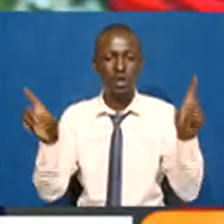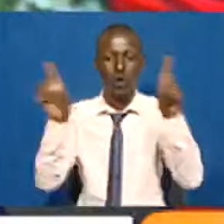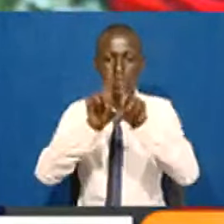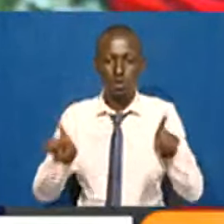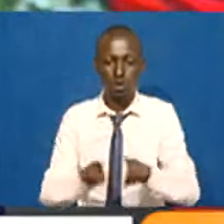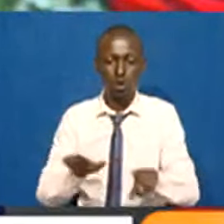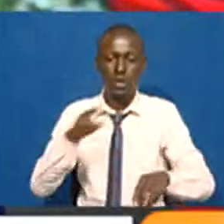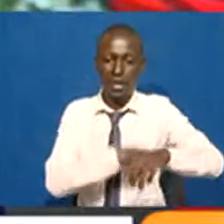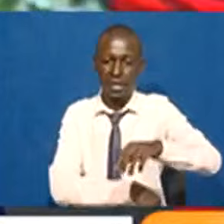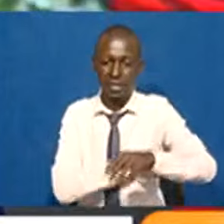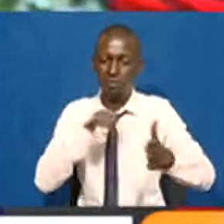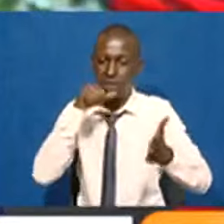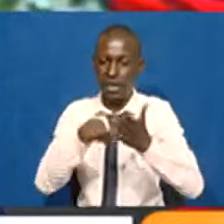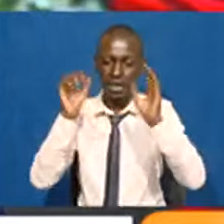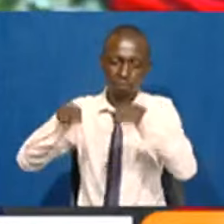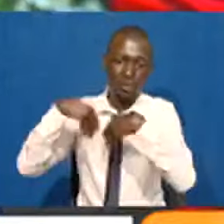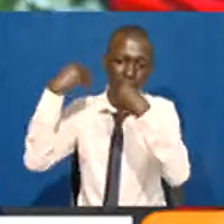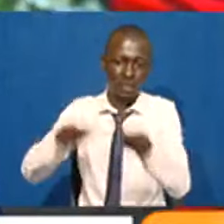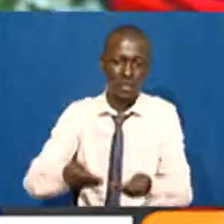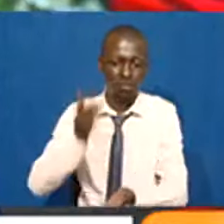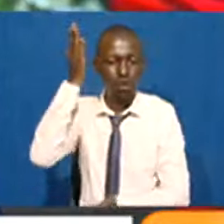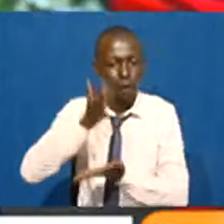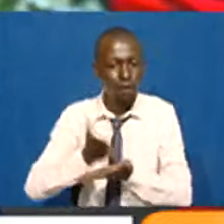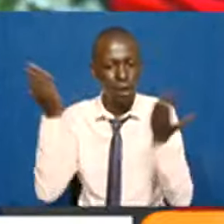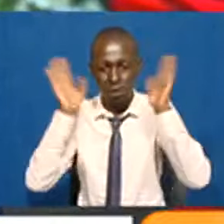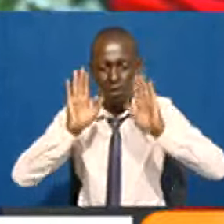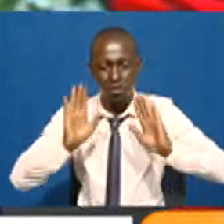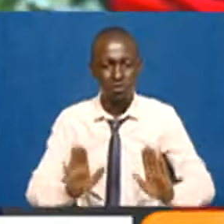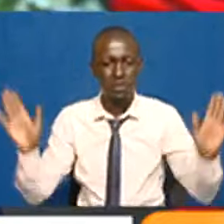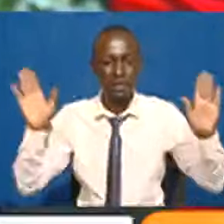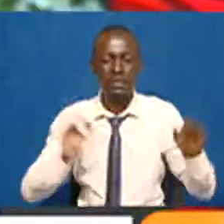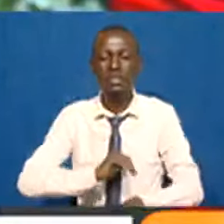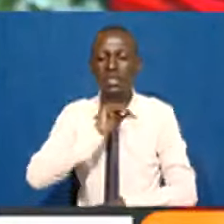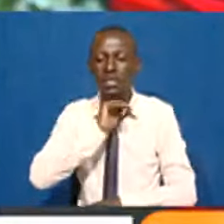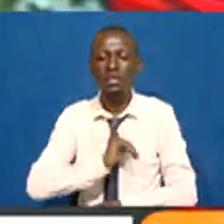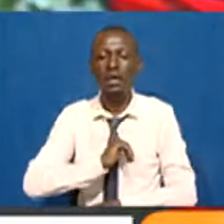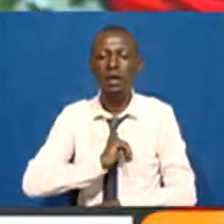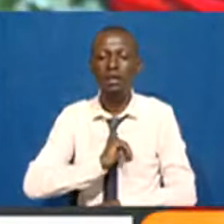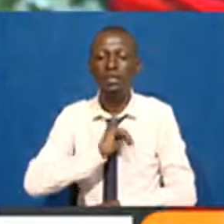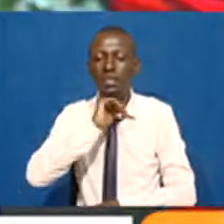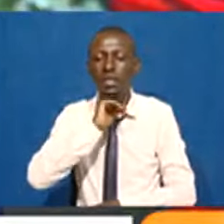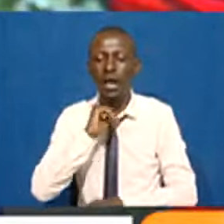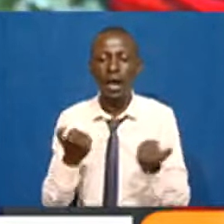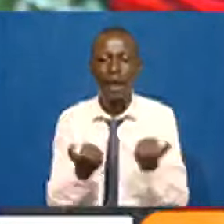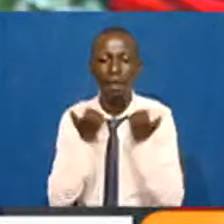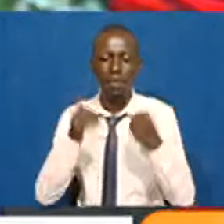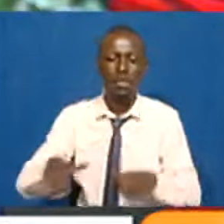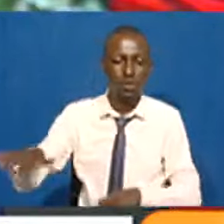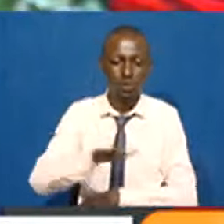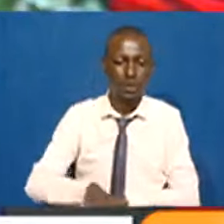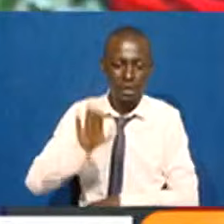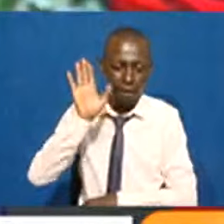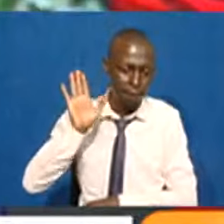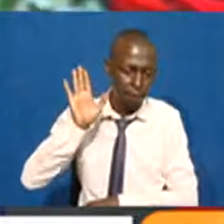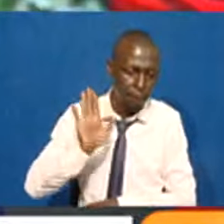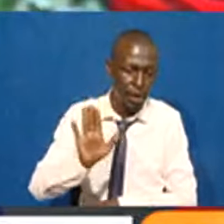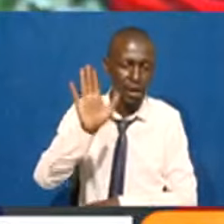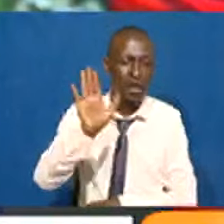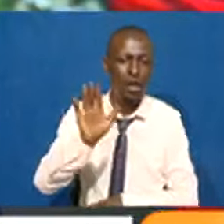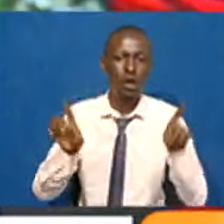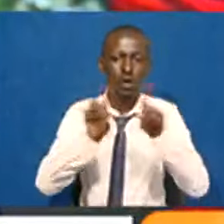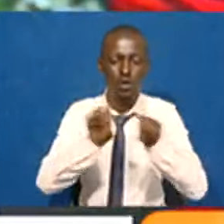the area chief confirming to us that the death has occurred in his or her area of jurisdiction and the relationship between the